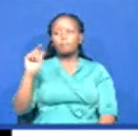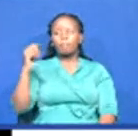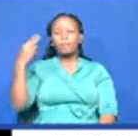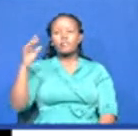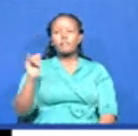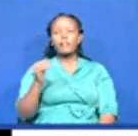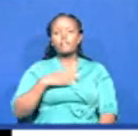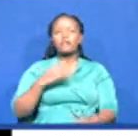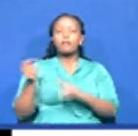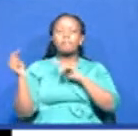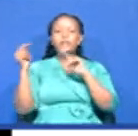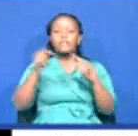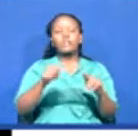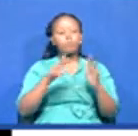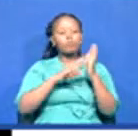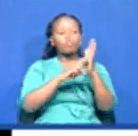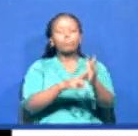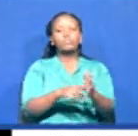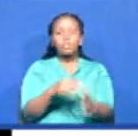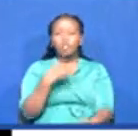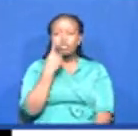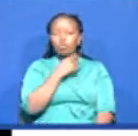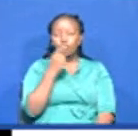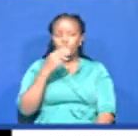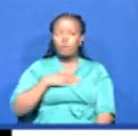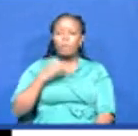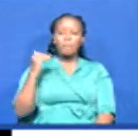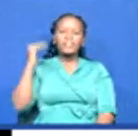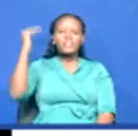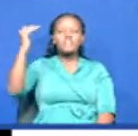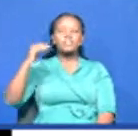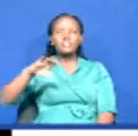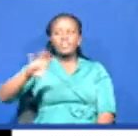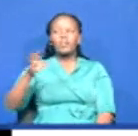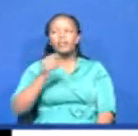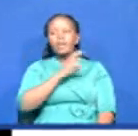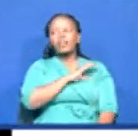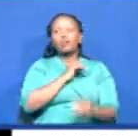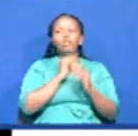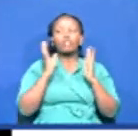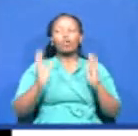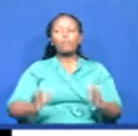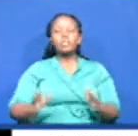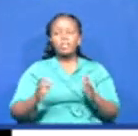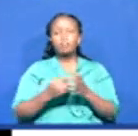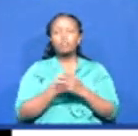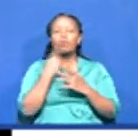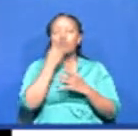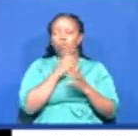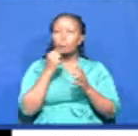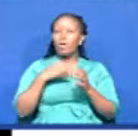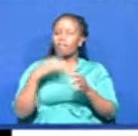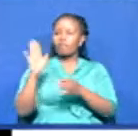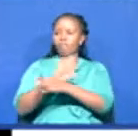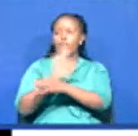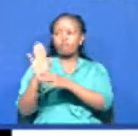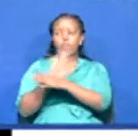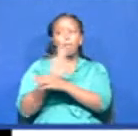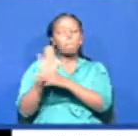represent my senior county commissioner from Moroa, who is engaged somewhere else in a peace